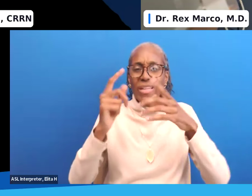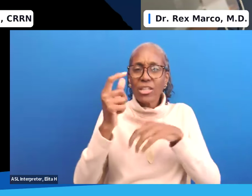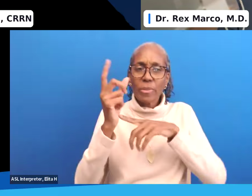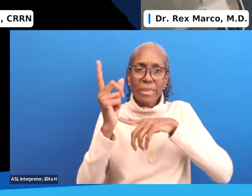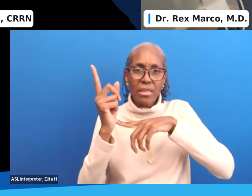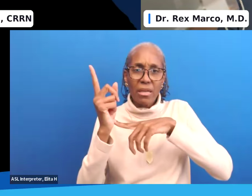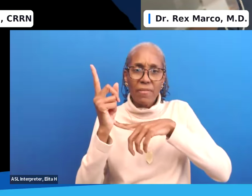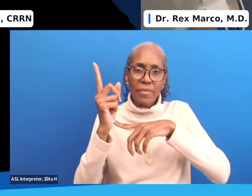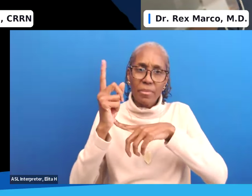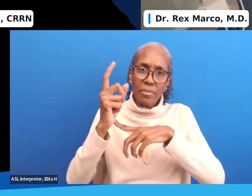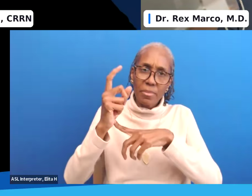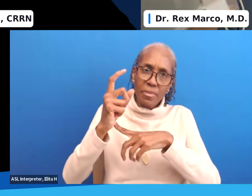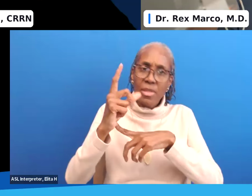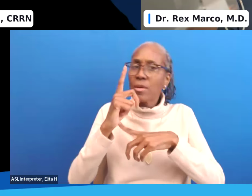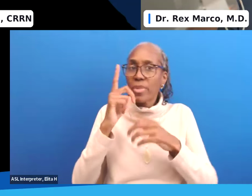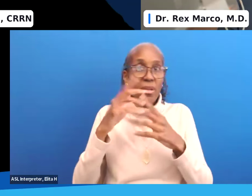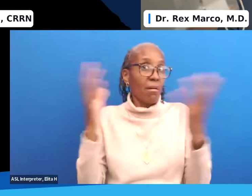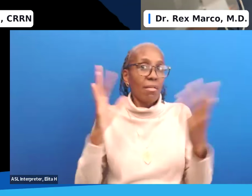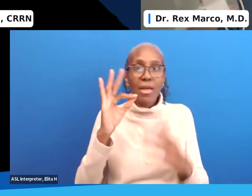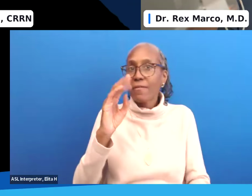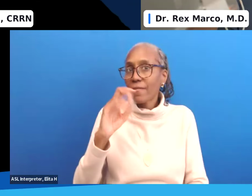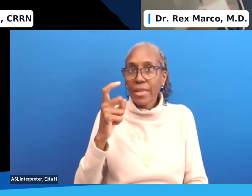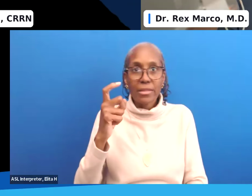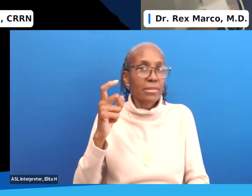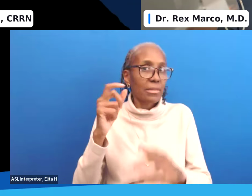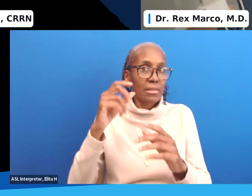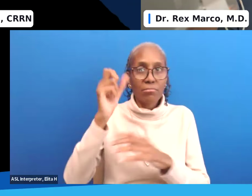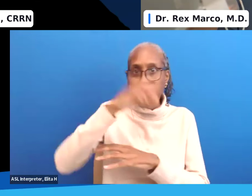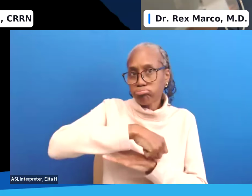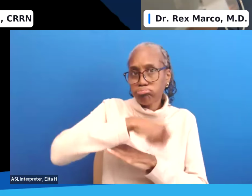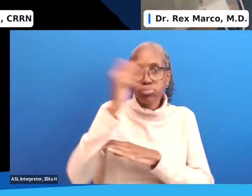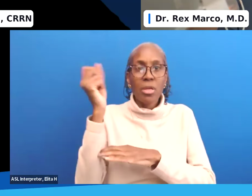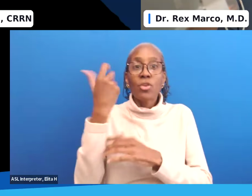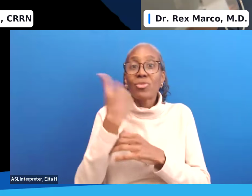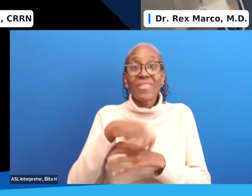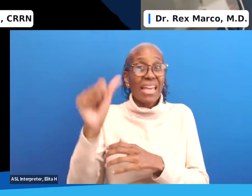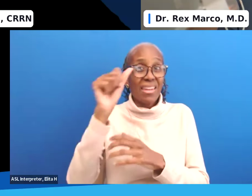of movement, but not a lot of flexibility. Do you have any thoughts about those?